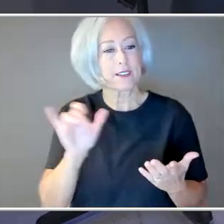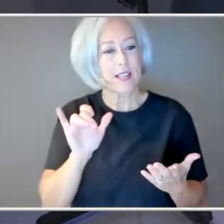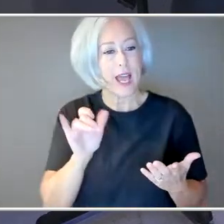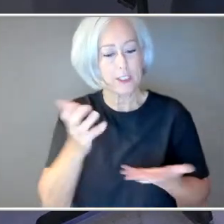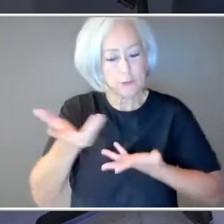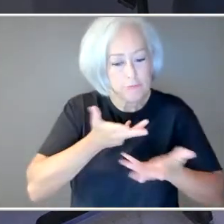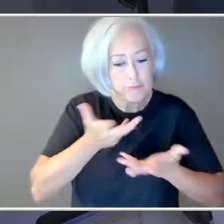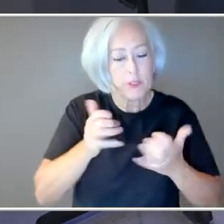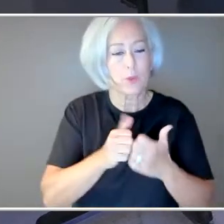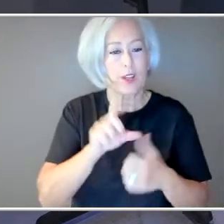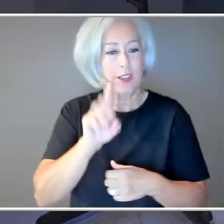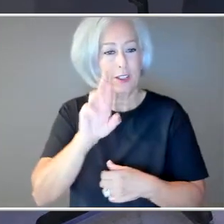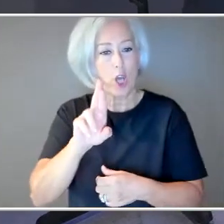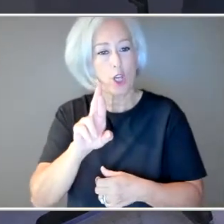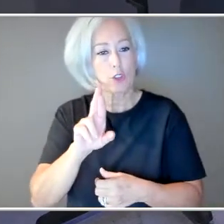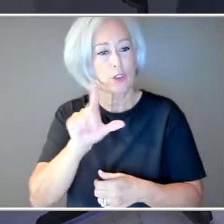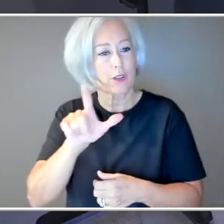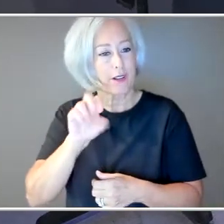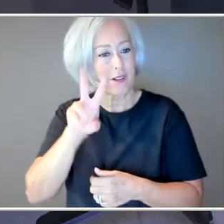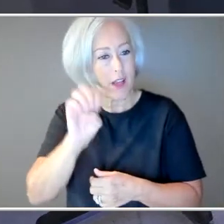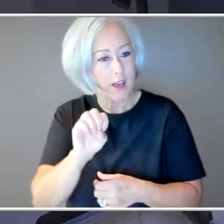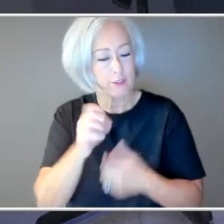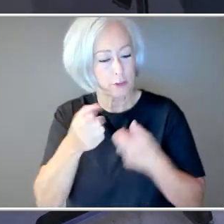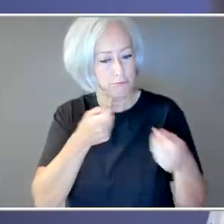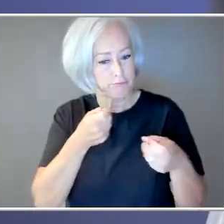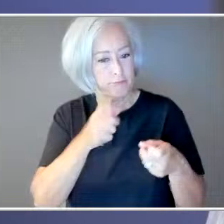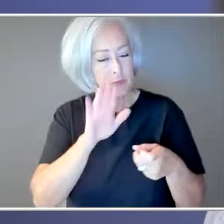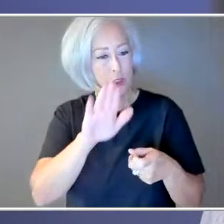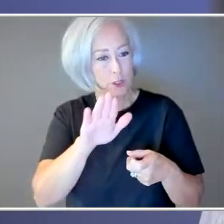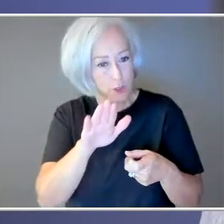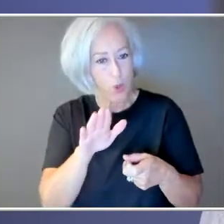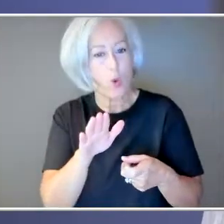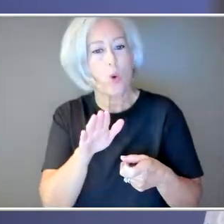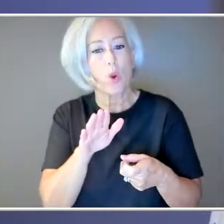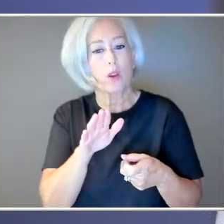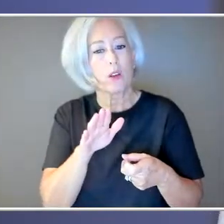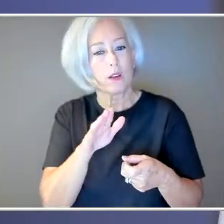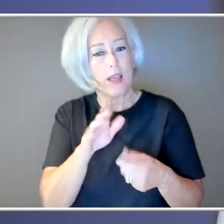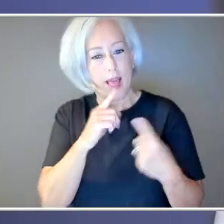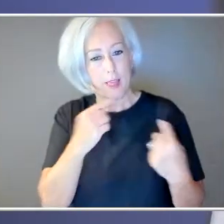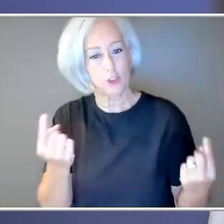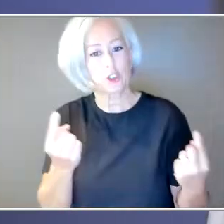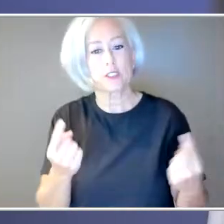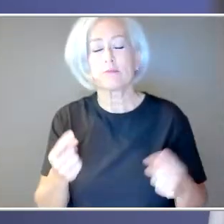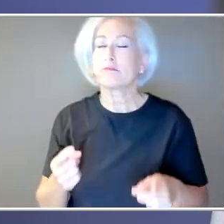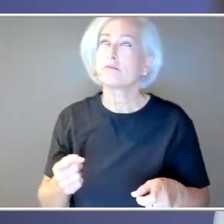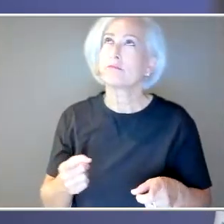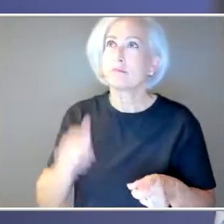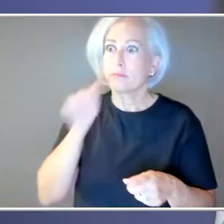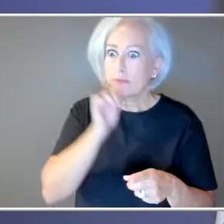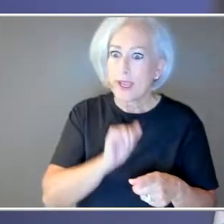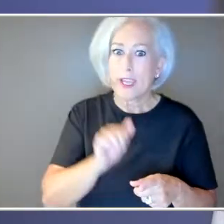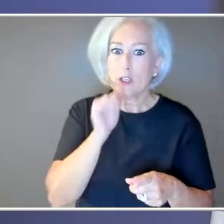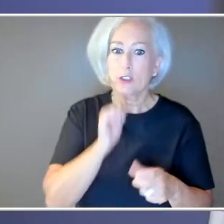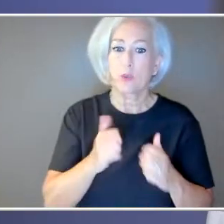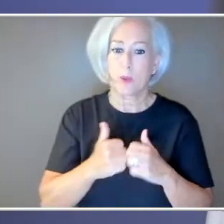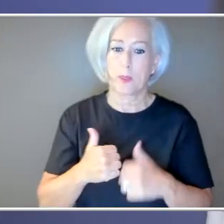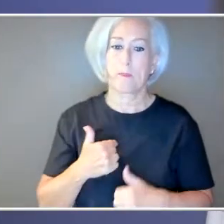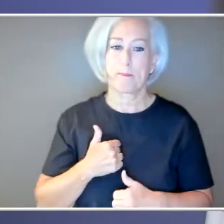particular allergy? Well, Dr. Love has been very patient with me because